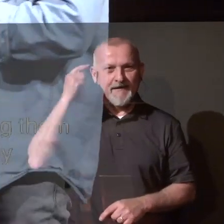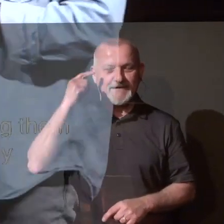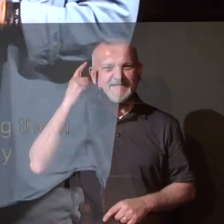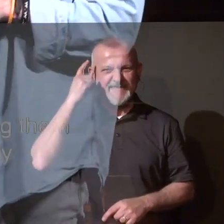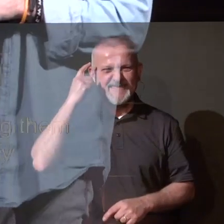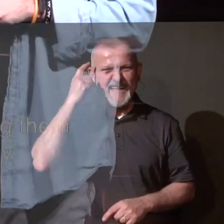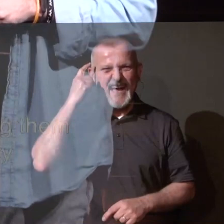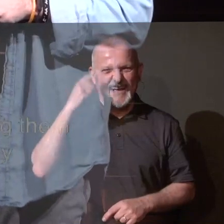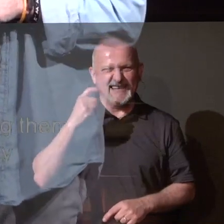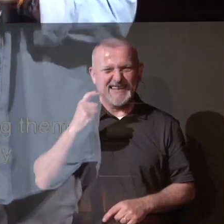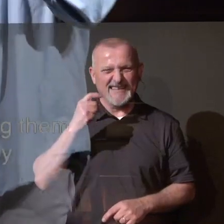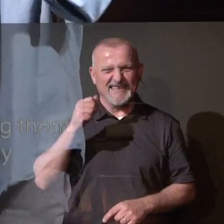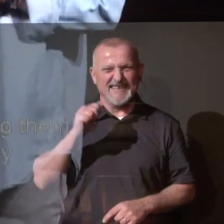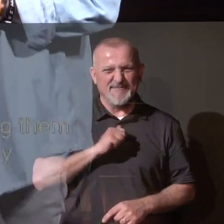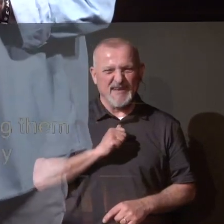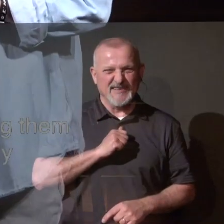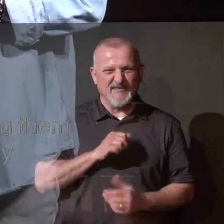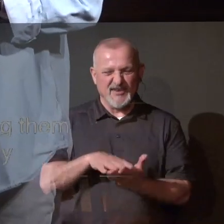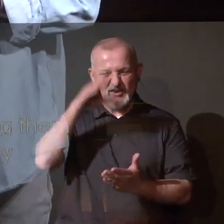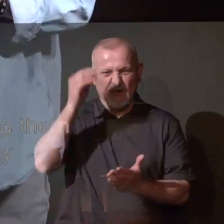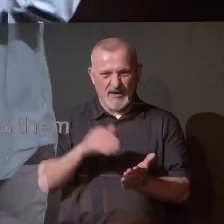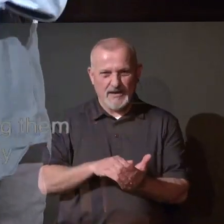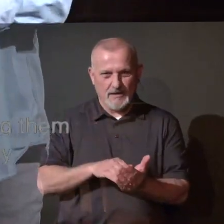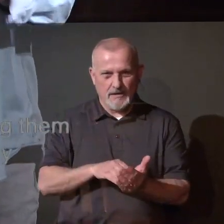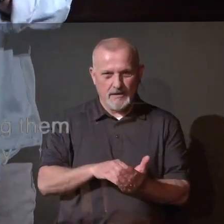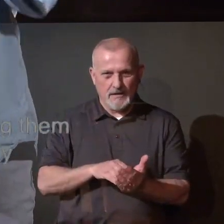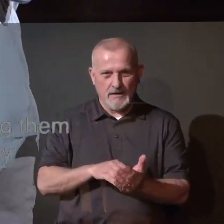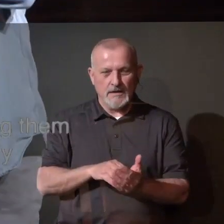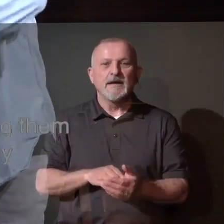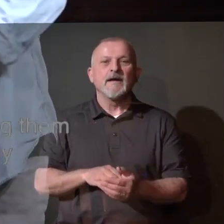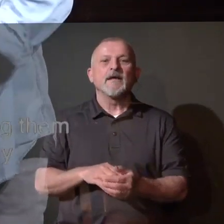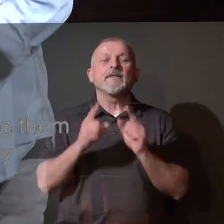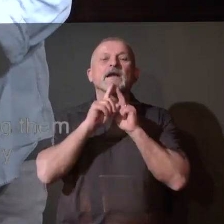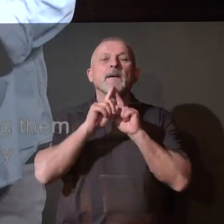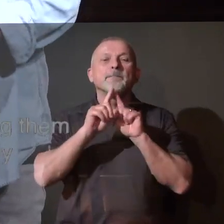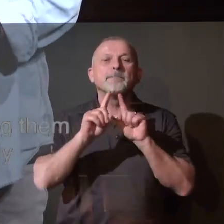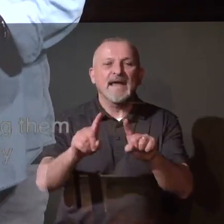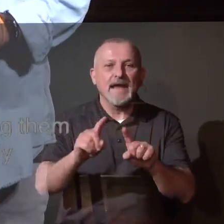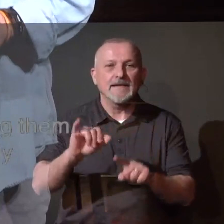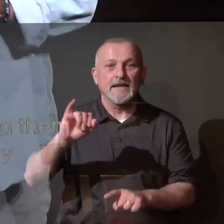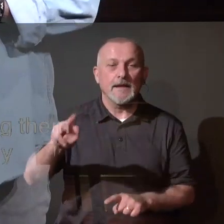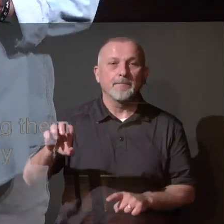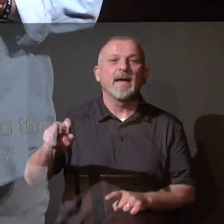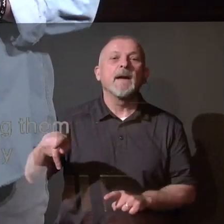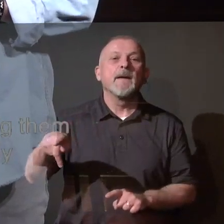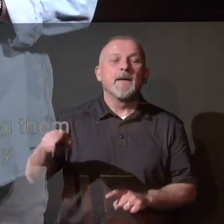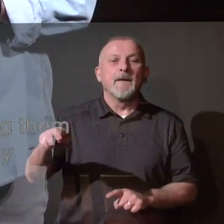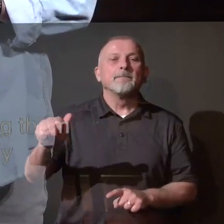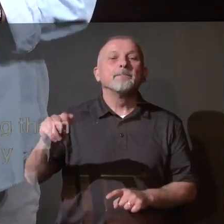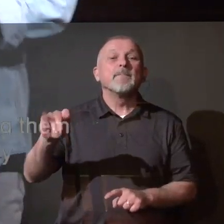look at this, here's the imperative. The imperative verb is the command, the absolute command in the